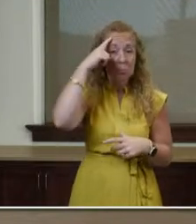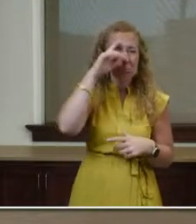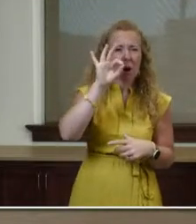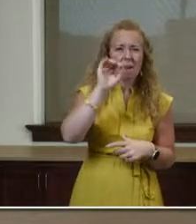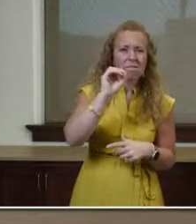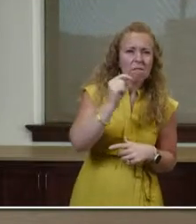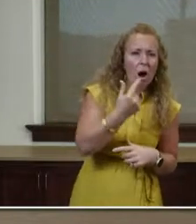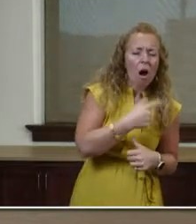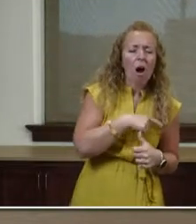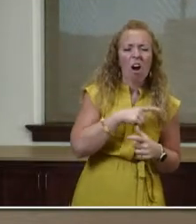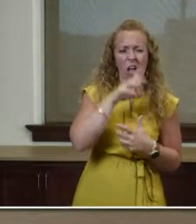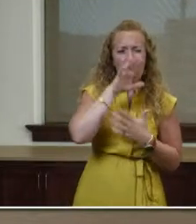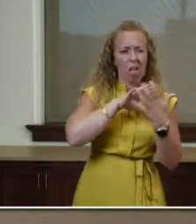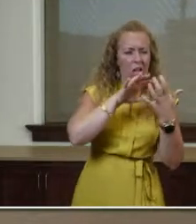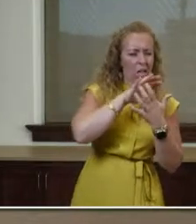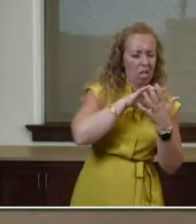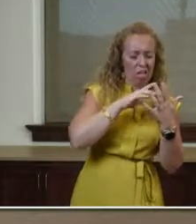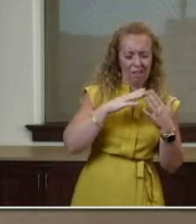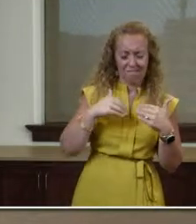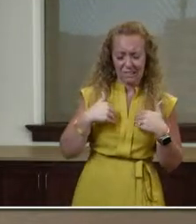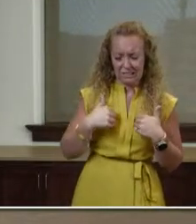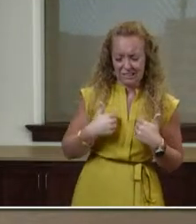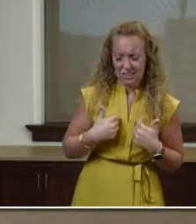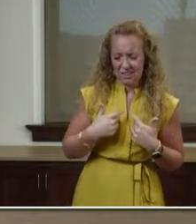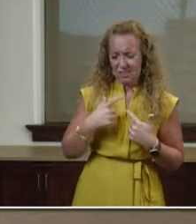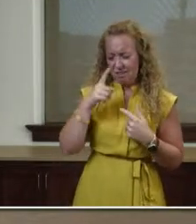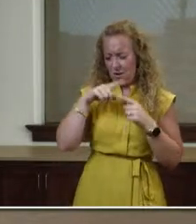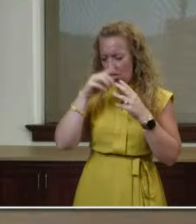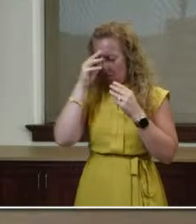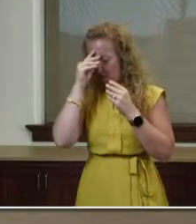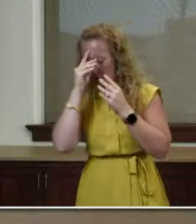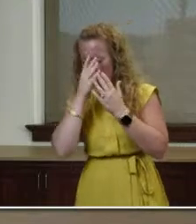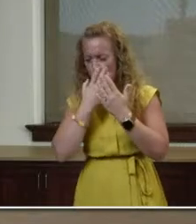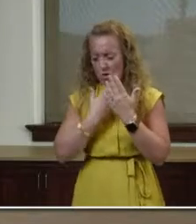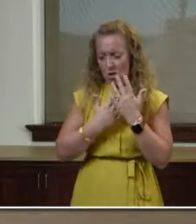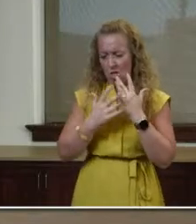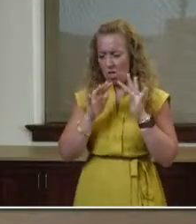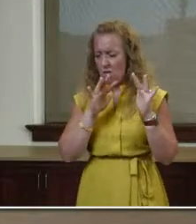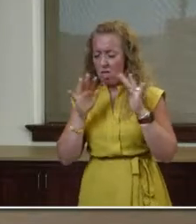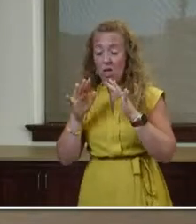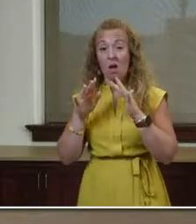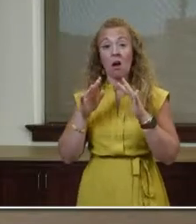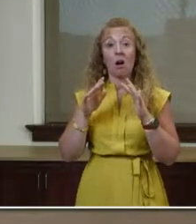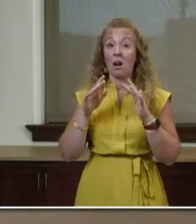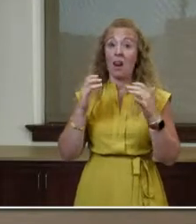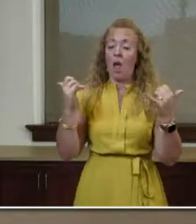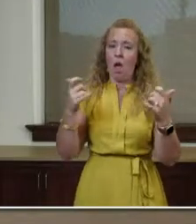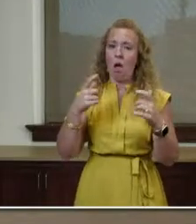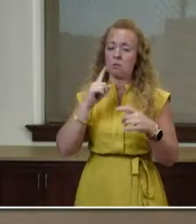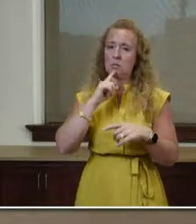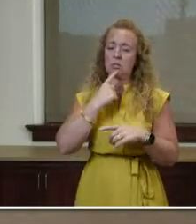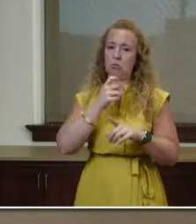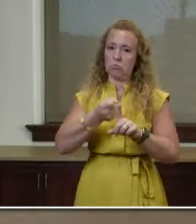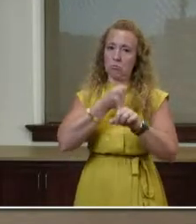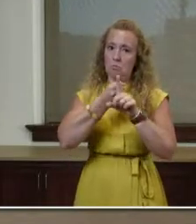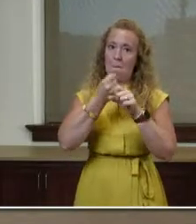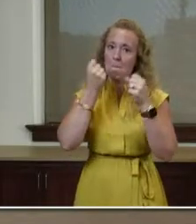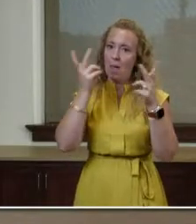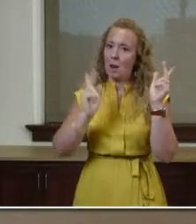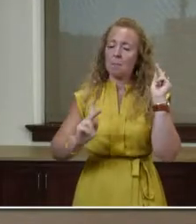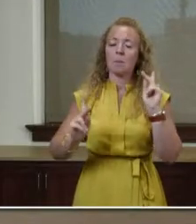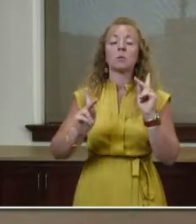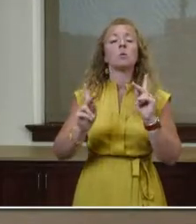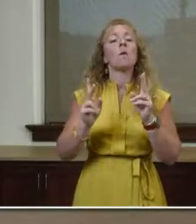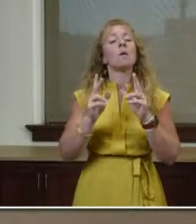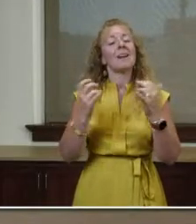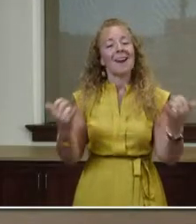fog, fatigue, and other things that also affect young people in a disproportionate way. So I think it's really important that we make sure we